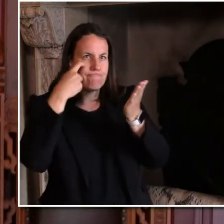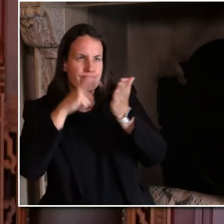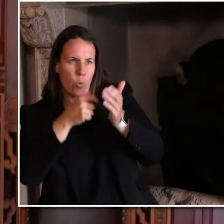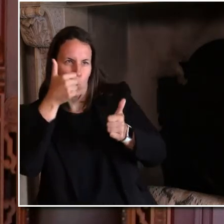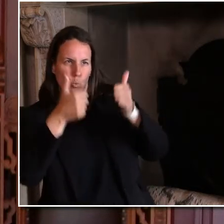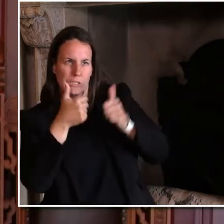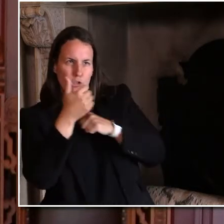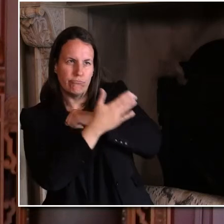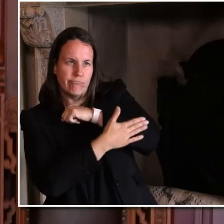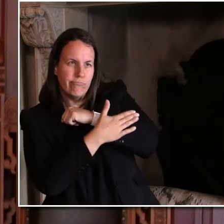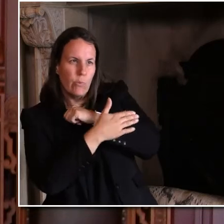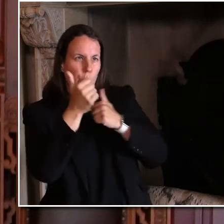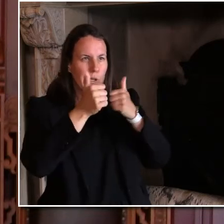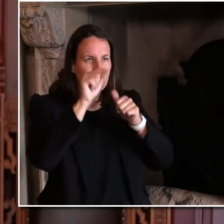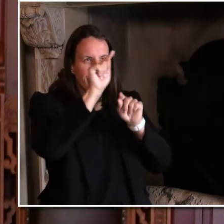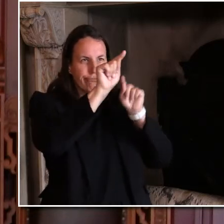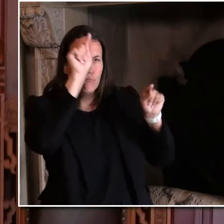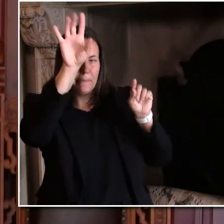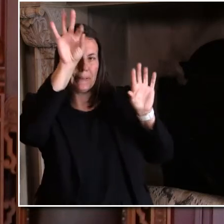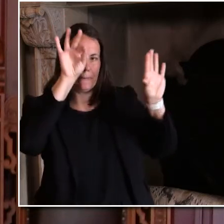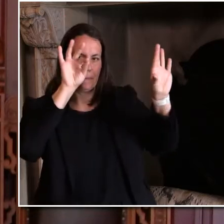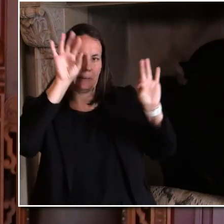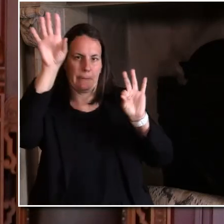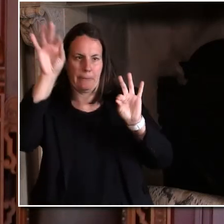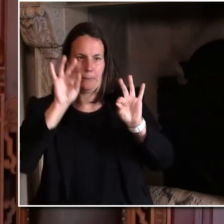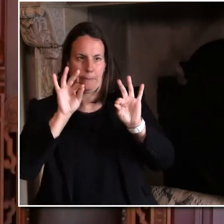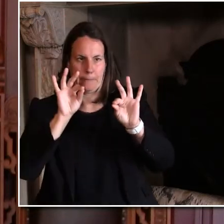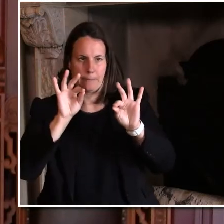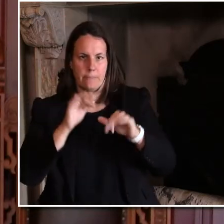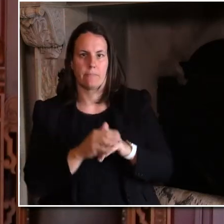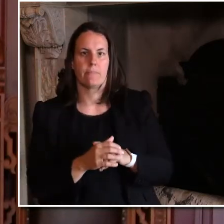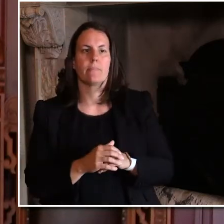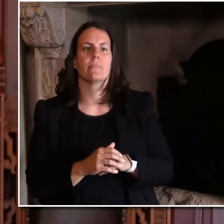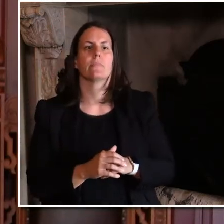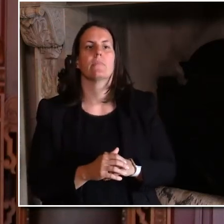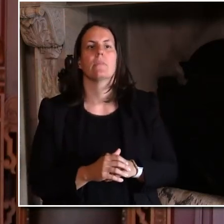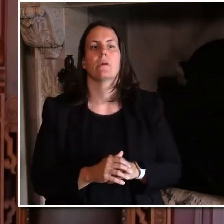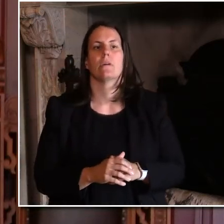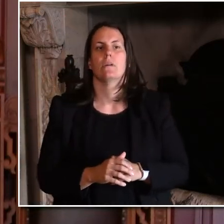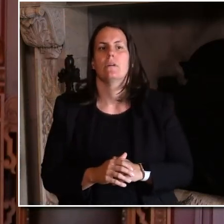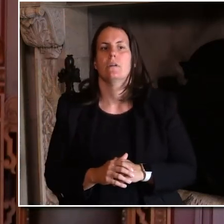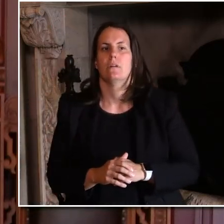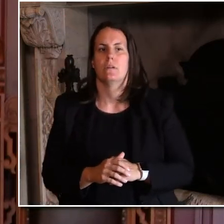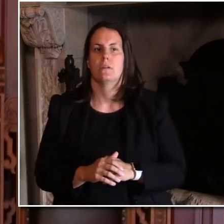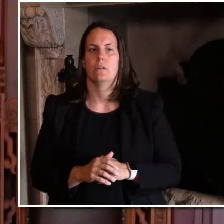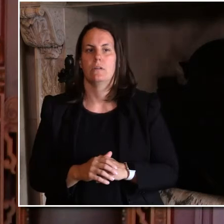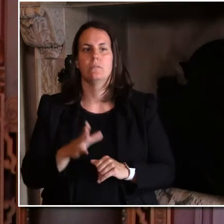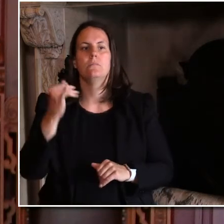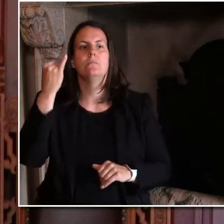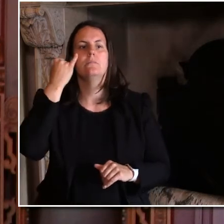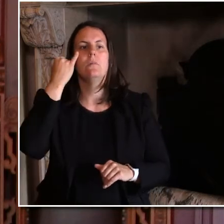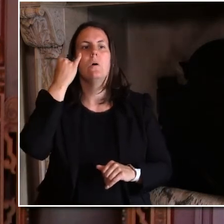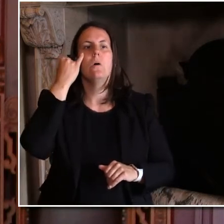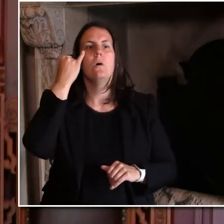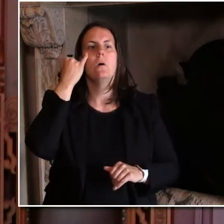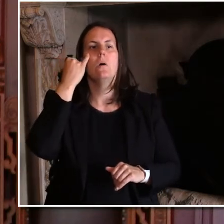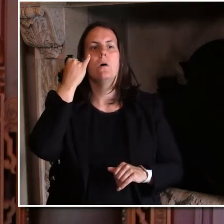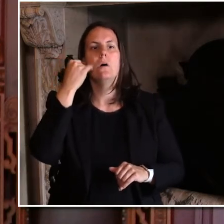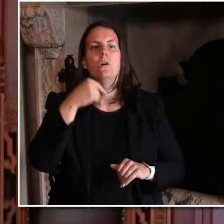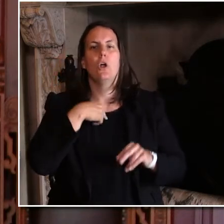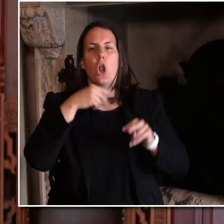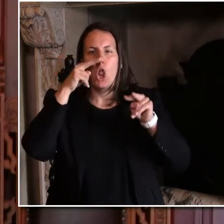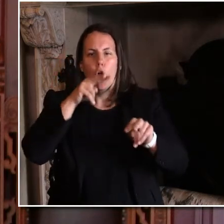as much testing is happening, or maybe there's just not as much circulating virus, again, to give us a better picture of what's going on in areas